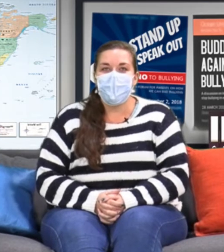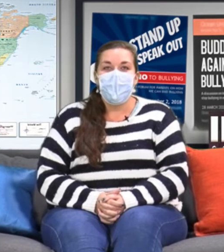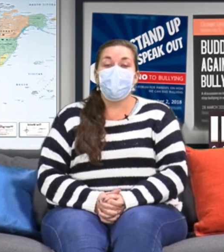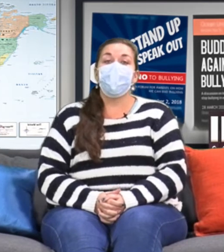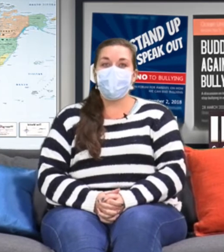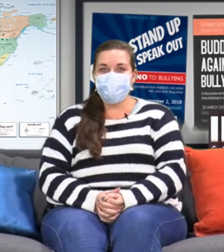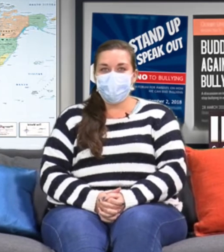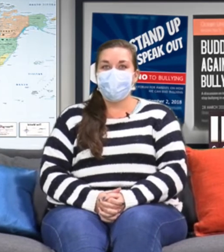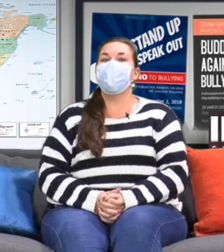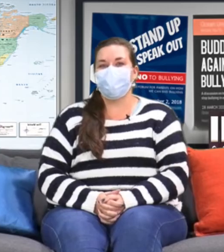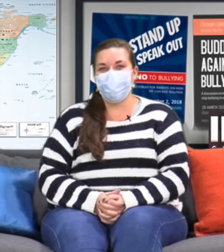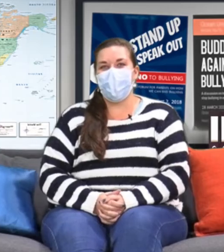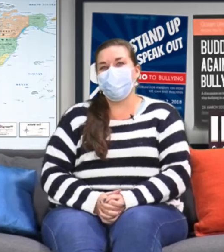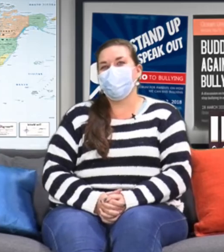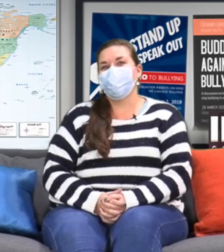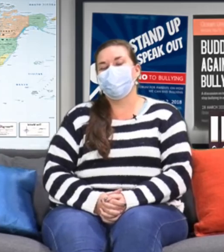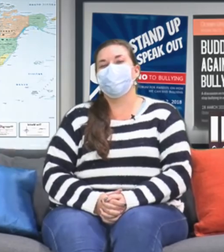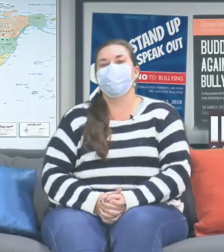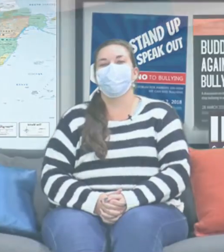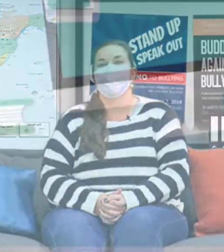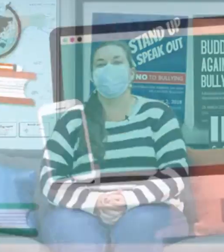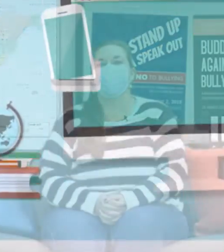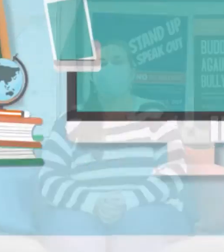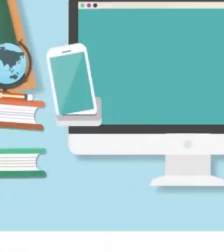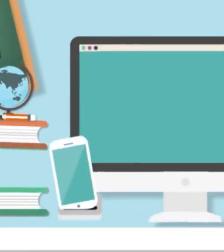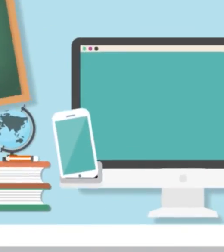learners for week 2, lesson 5.